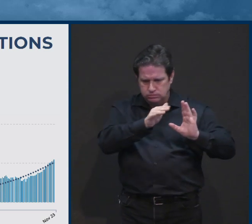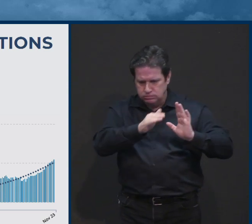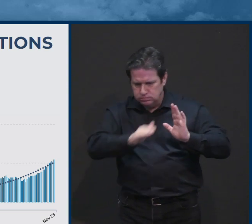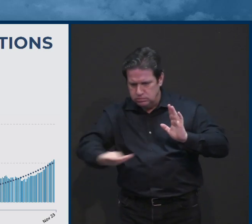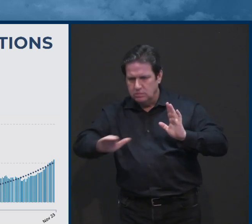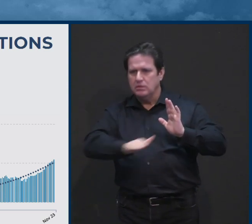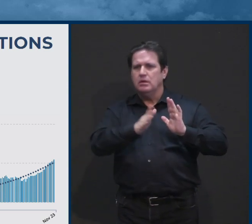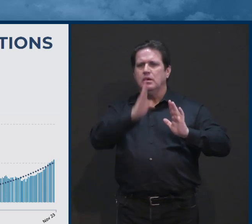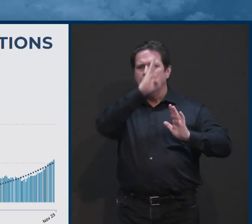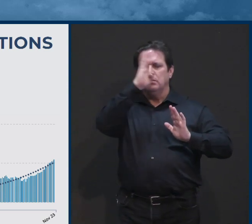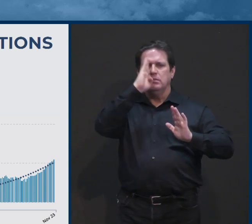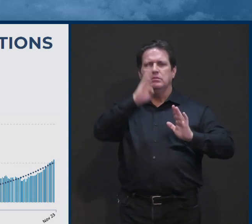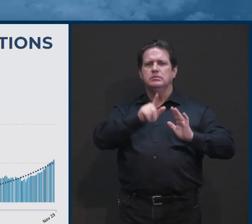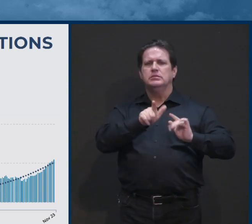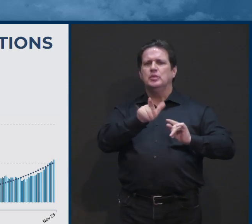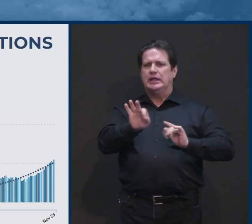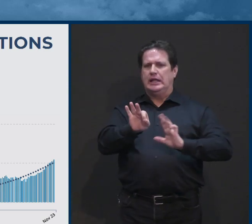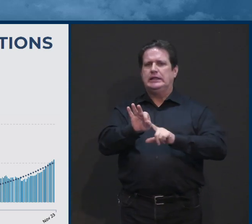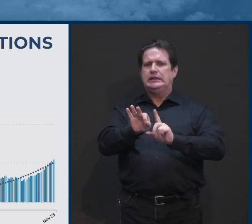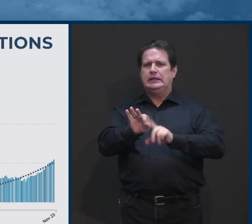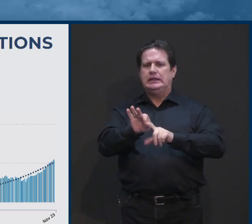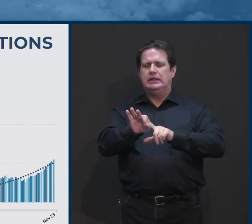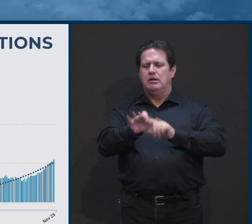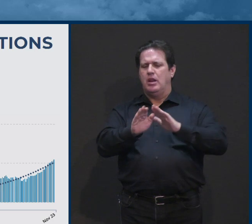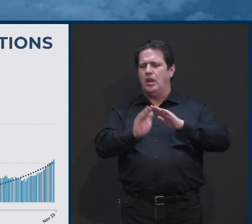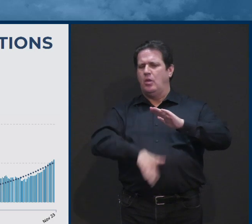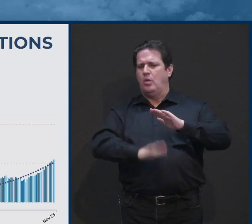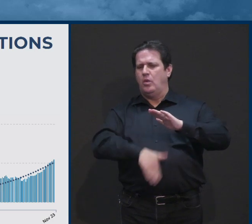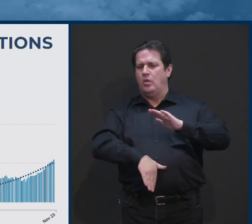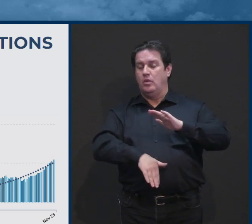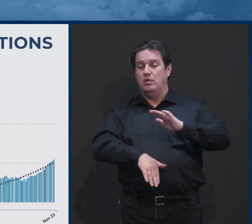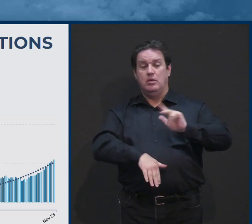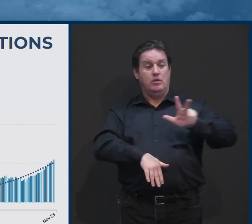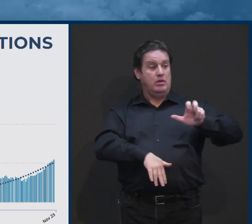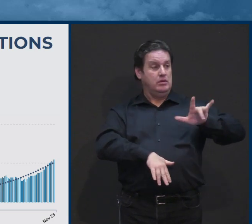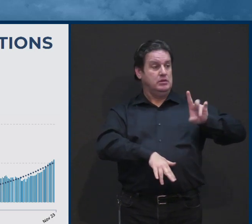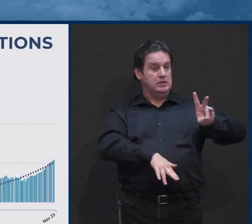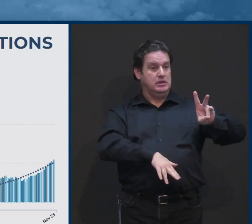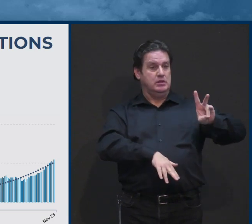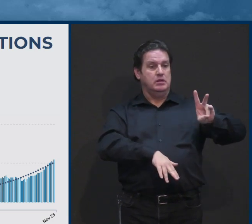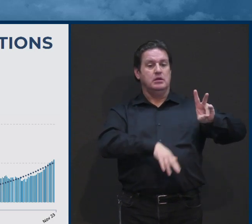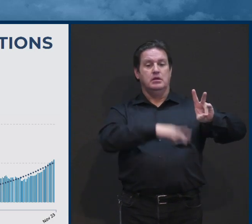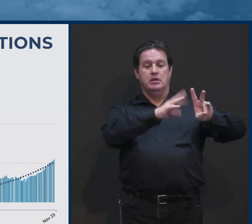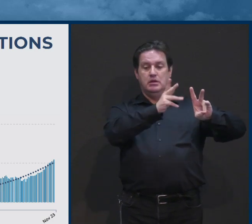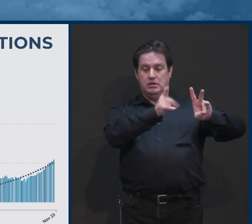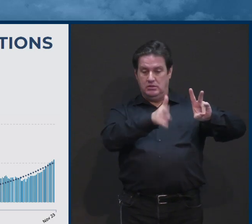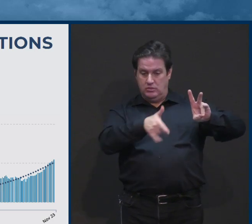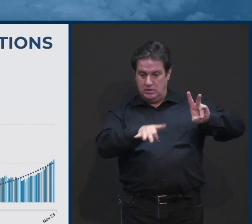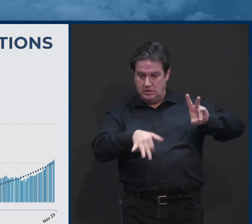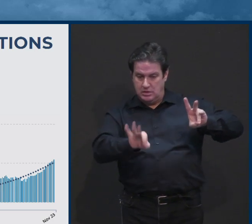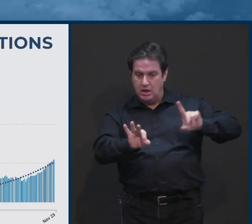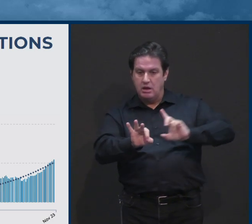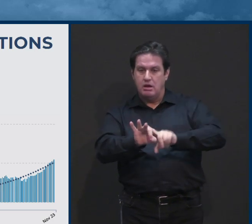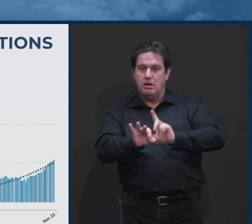in hospitalizations of 29. So we went from 337 all the way down to